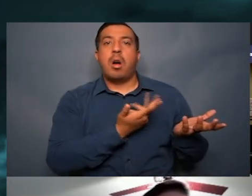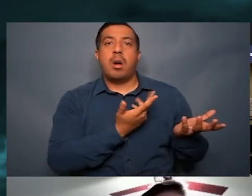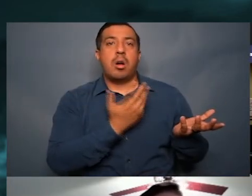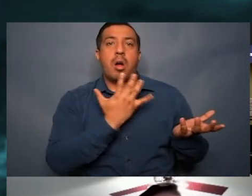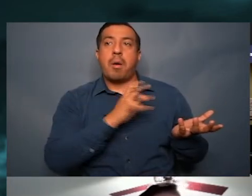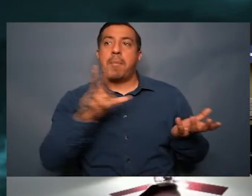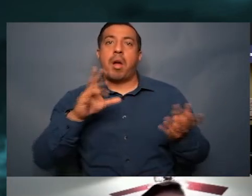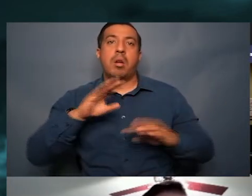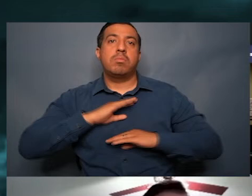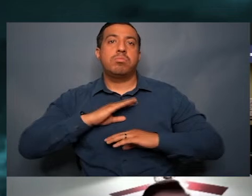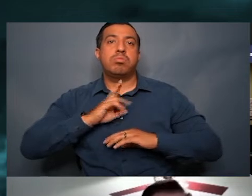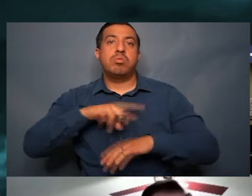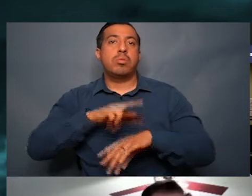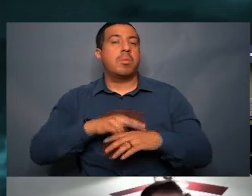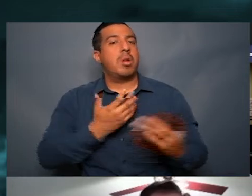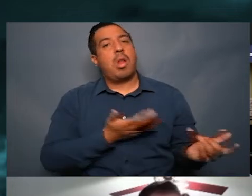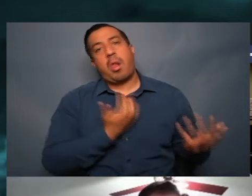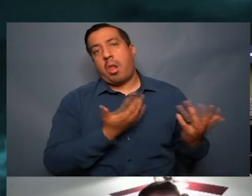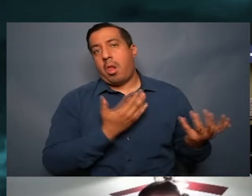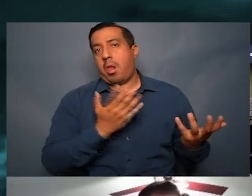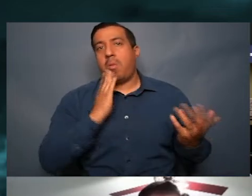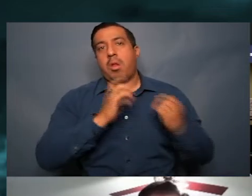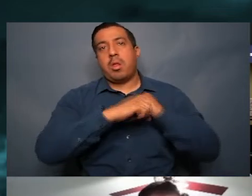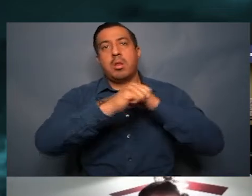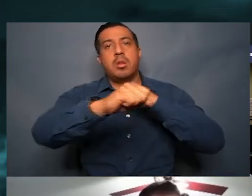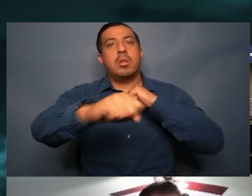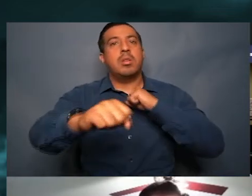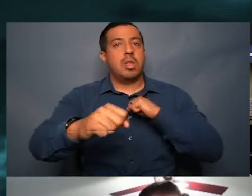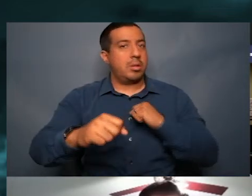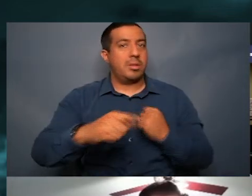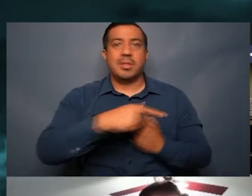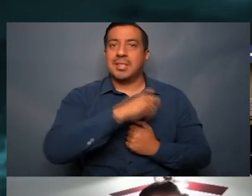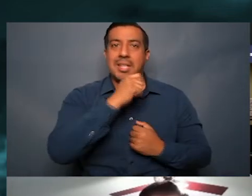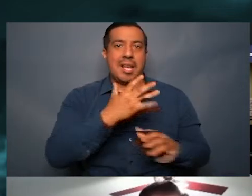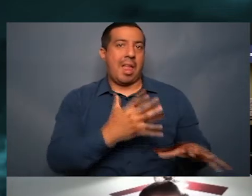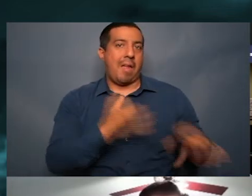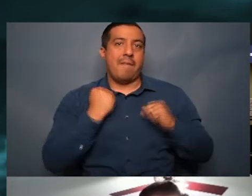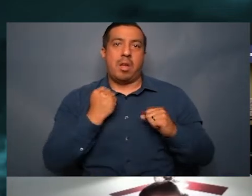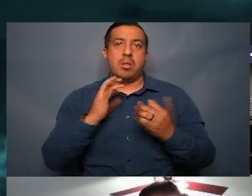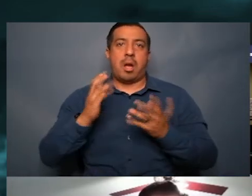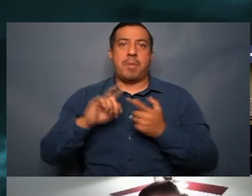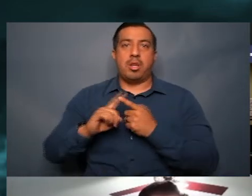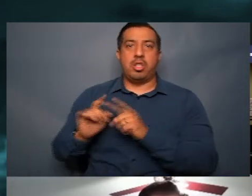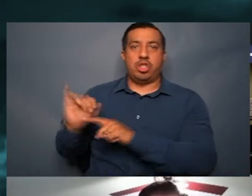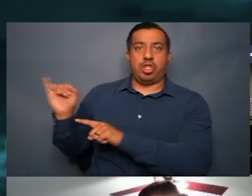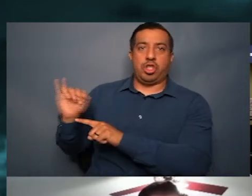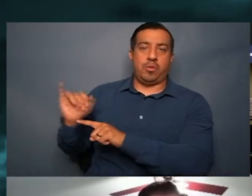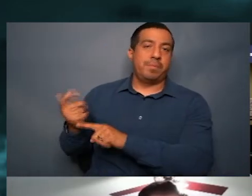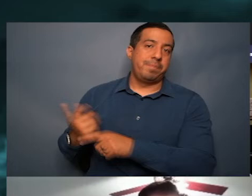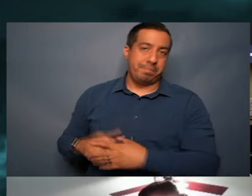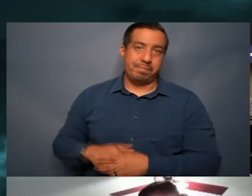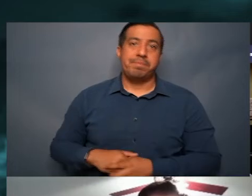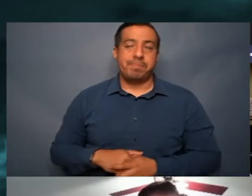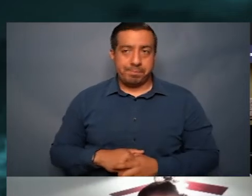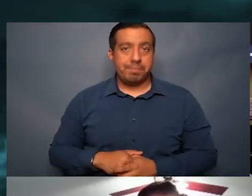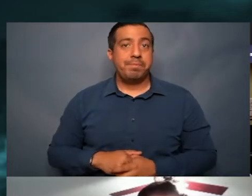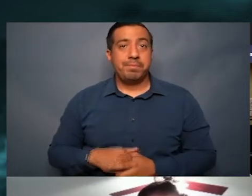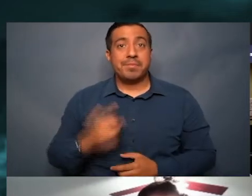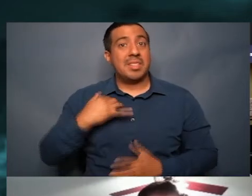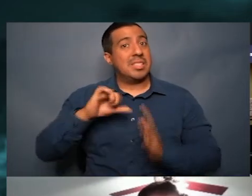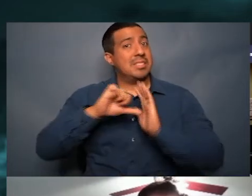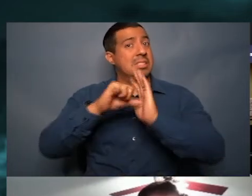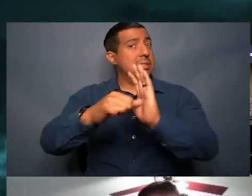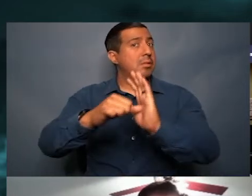of normal, because it will not be anywhere near what you had prior to the storm. I can't emphasize